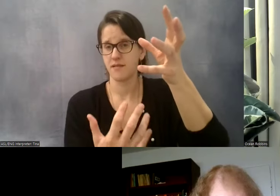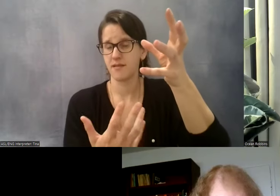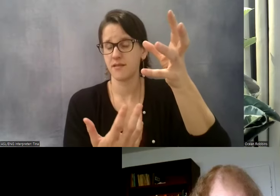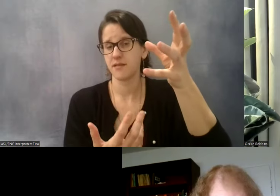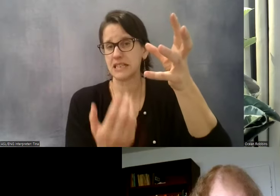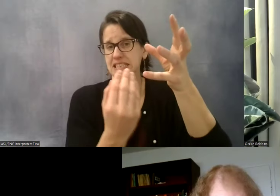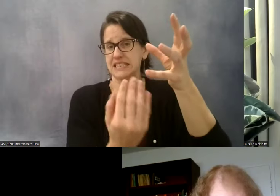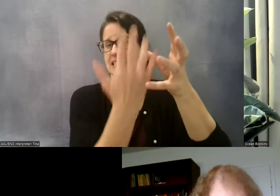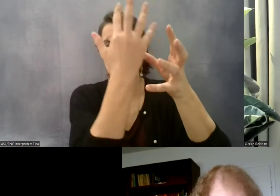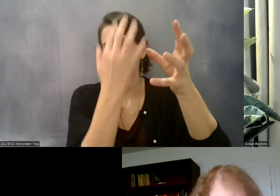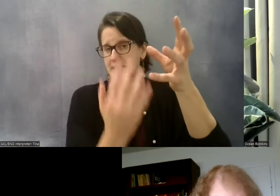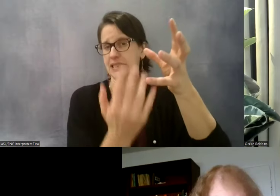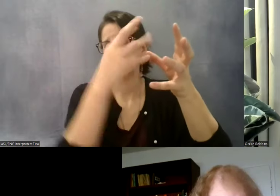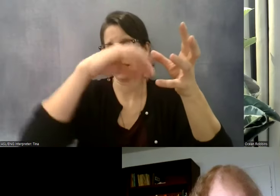soup.